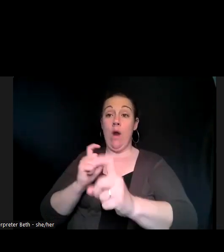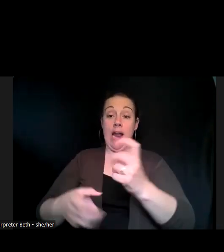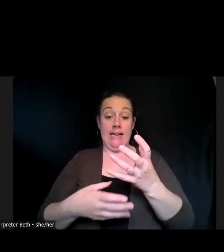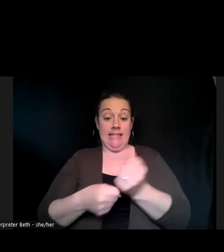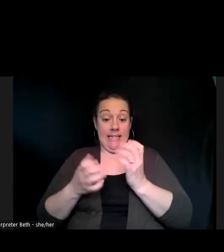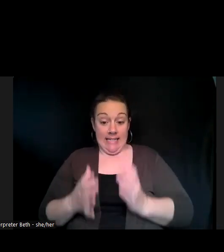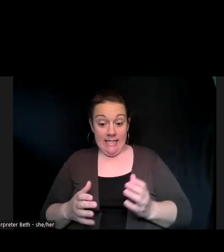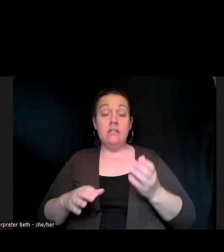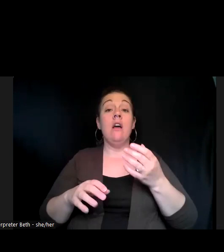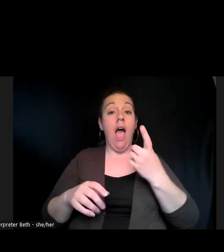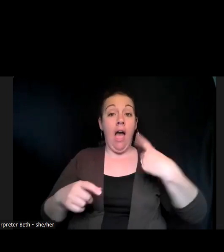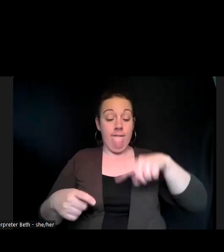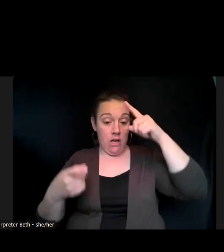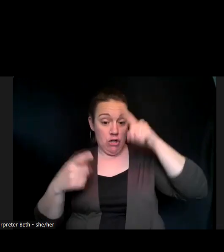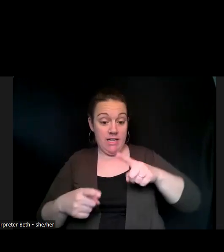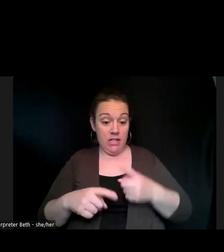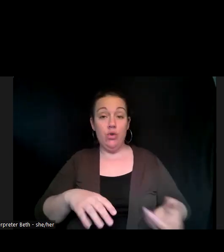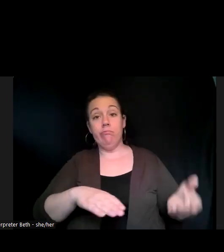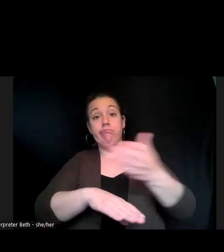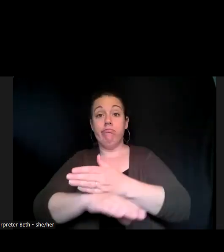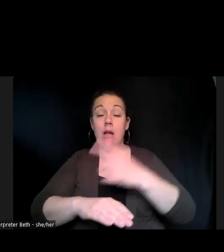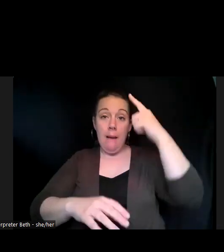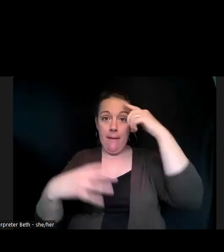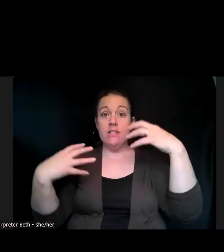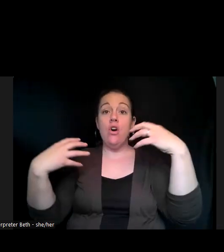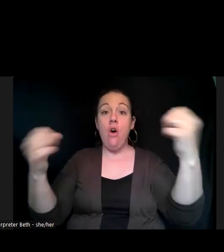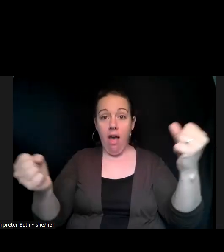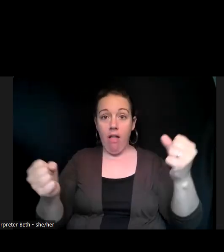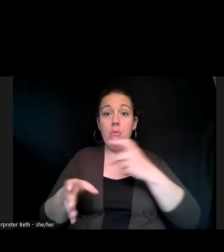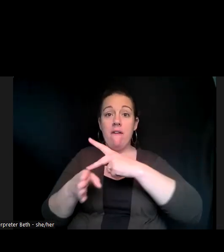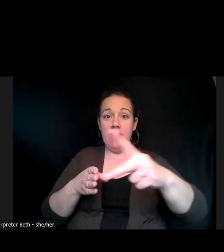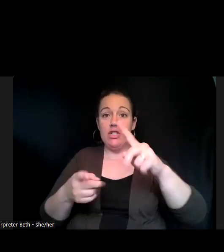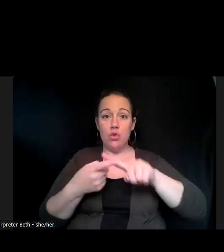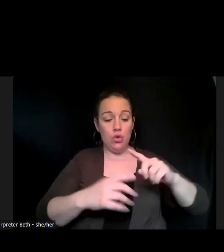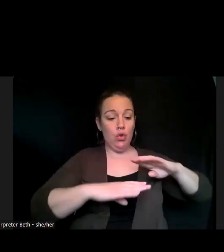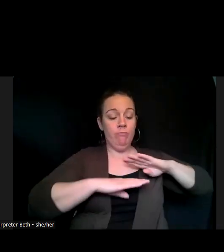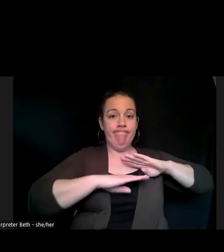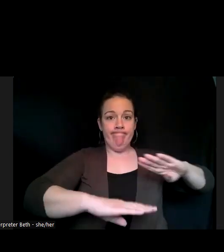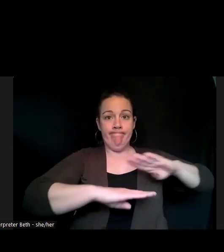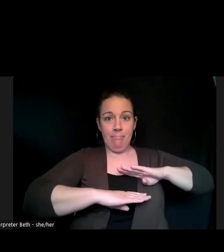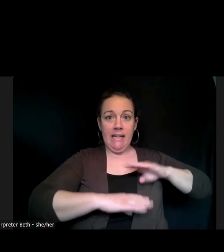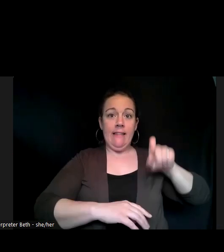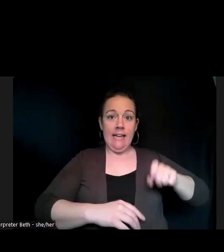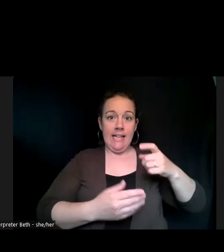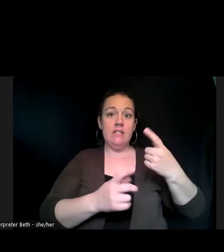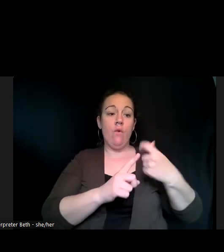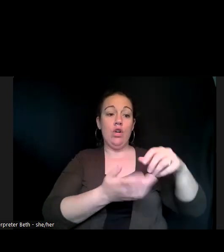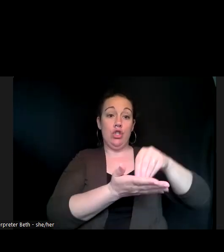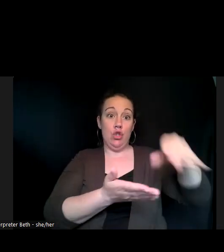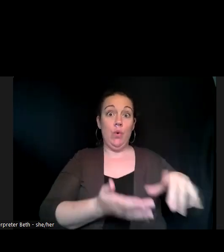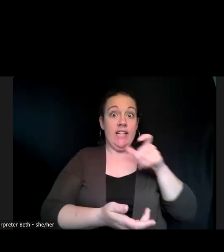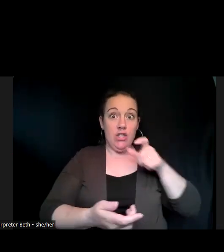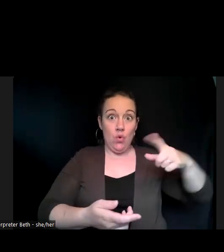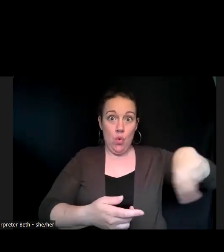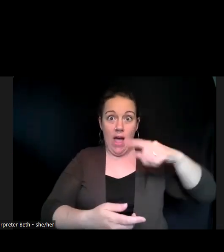with 14,000 more mental health professionals. And the other $1 billion that went out as a formula grant directly to states